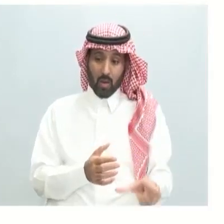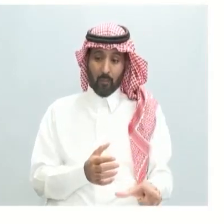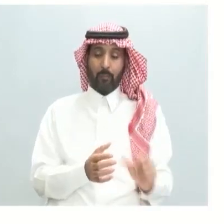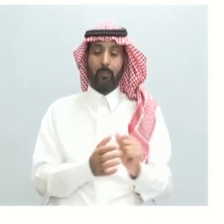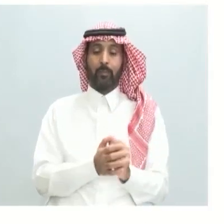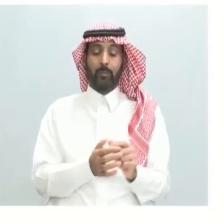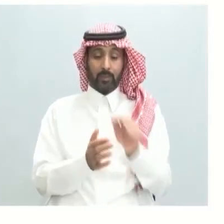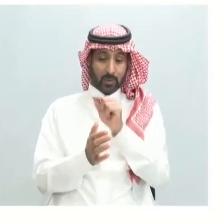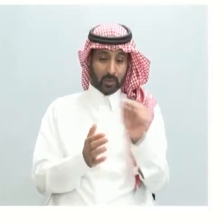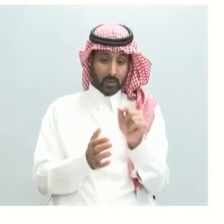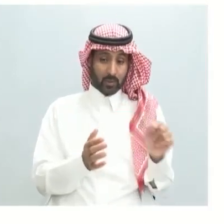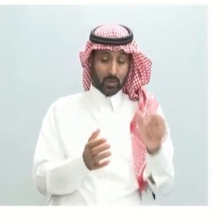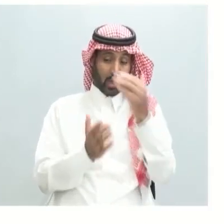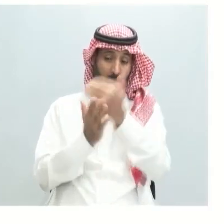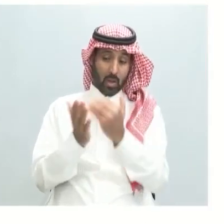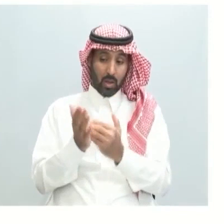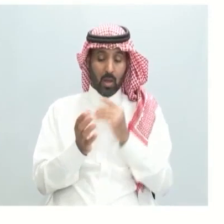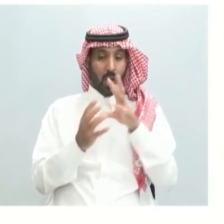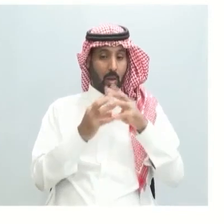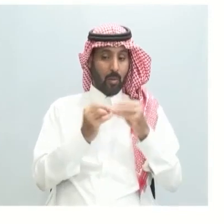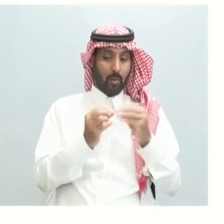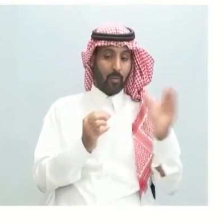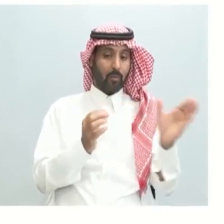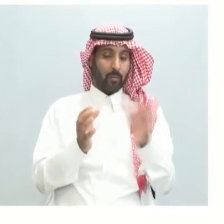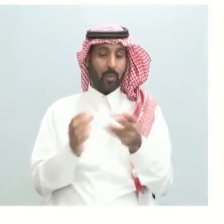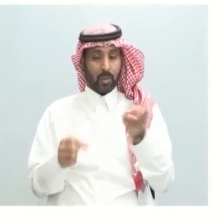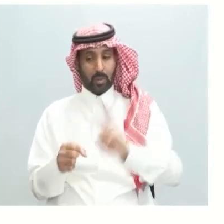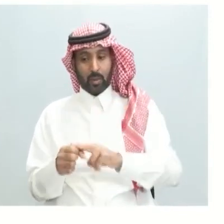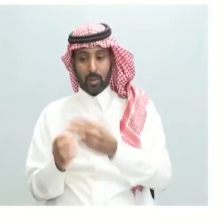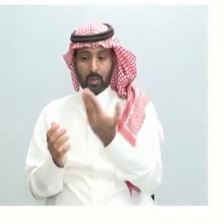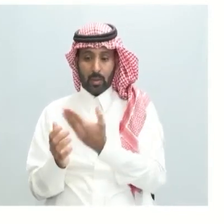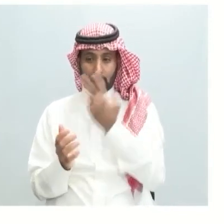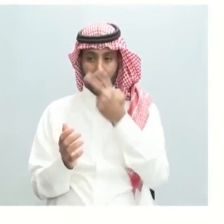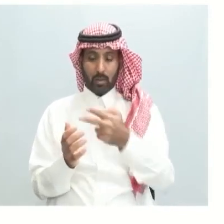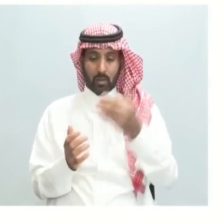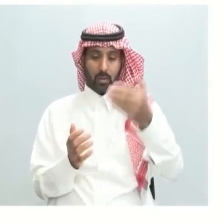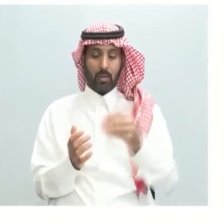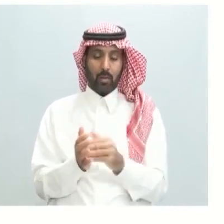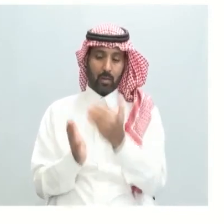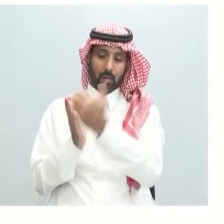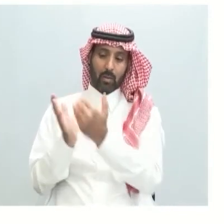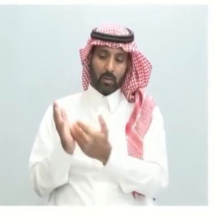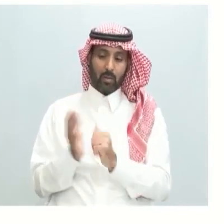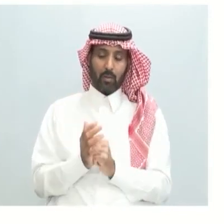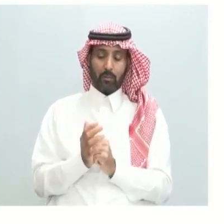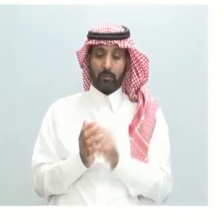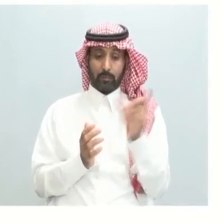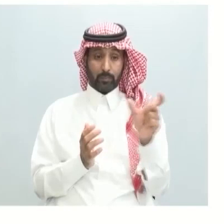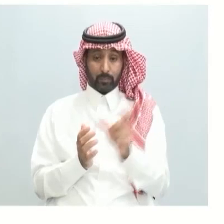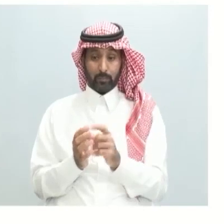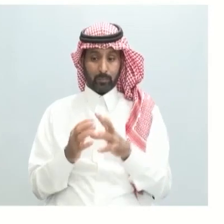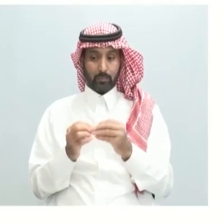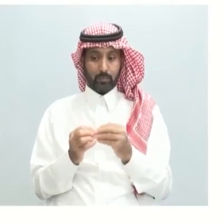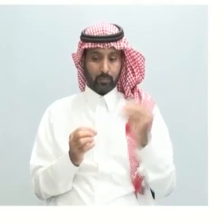Underline words in the text that means the following. So we'll be reading the text again and look for the text, some of the words that means